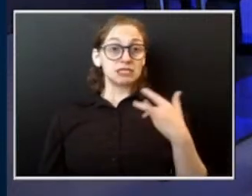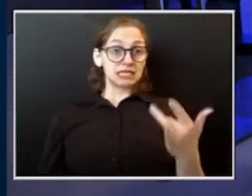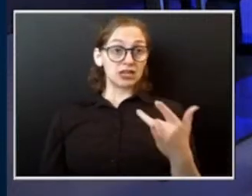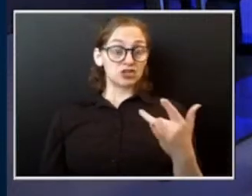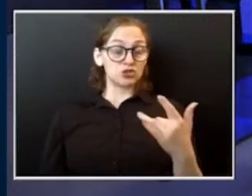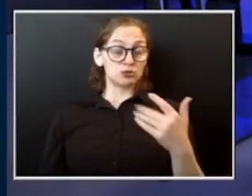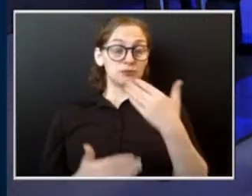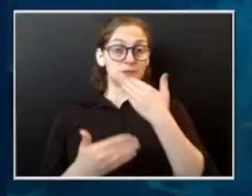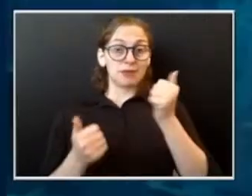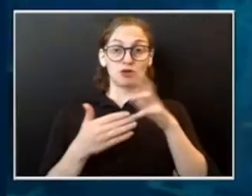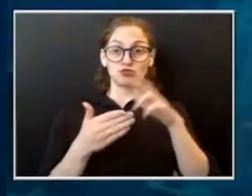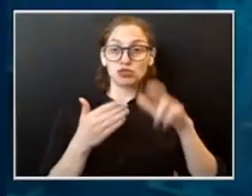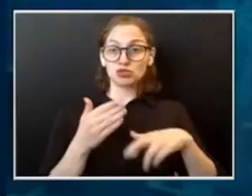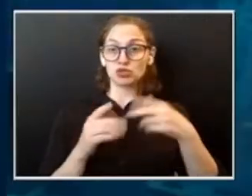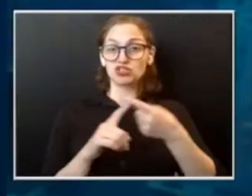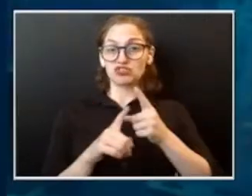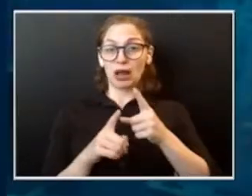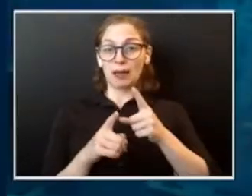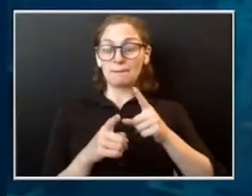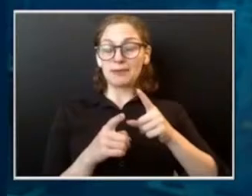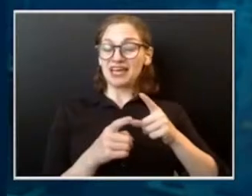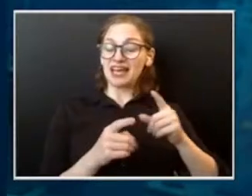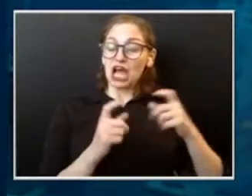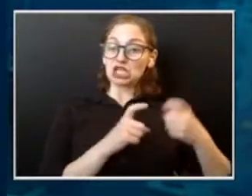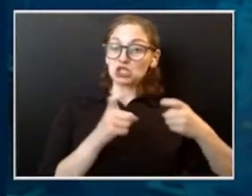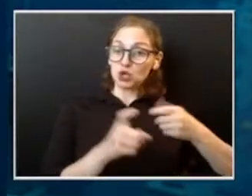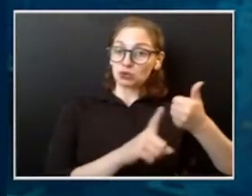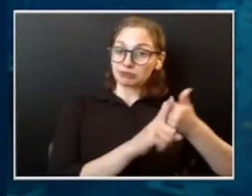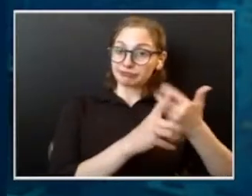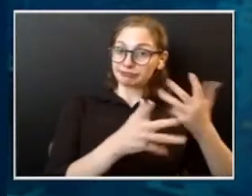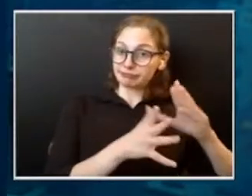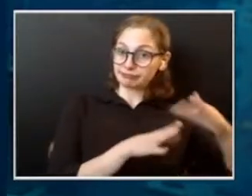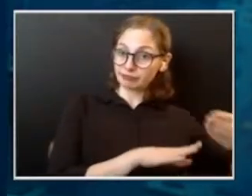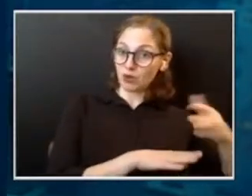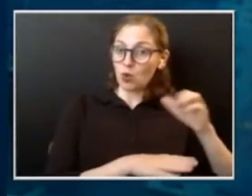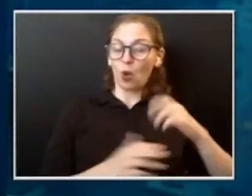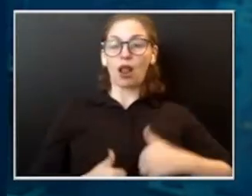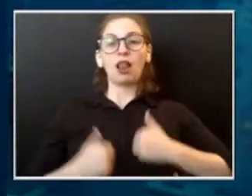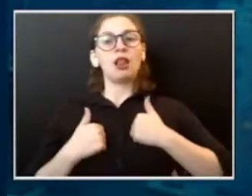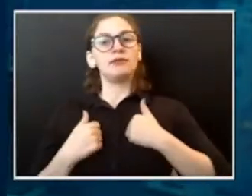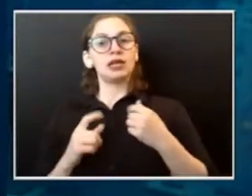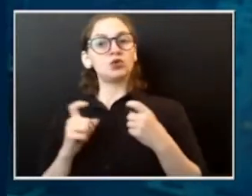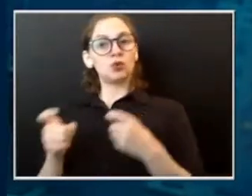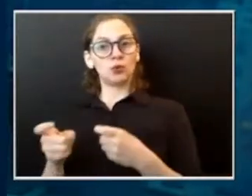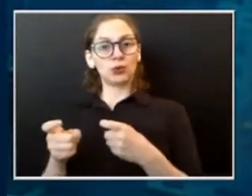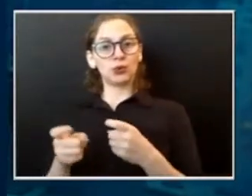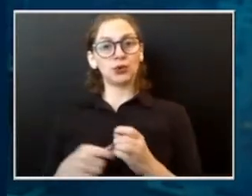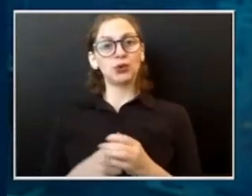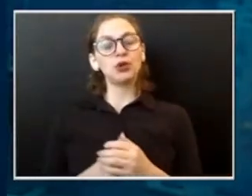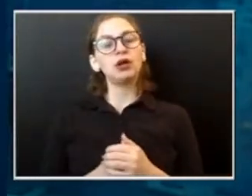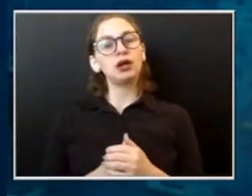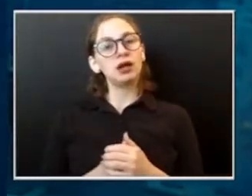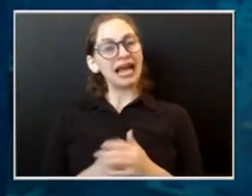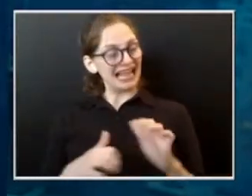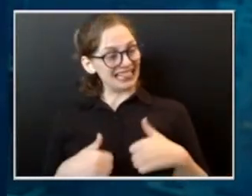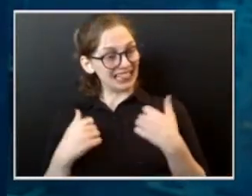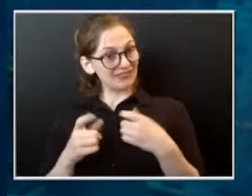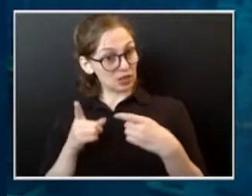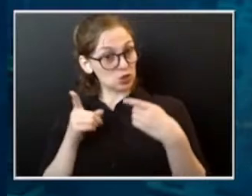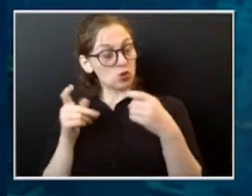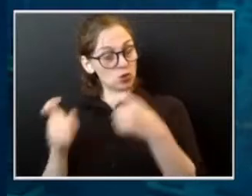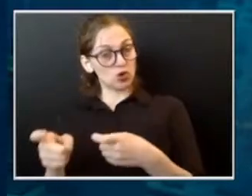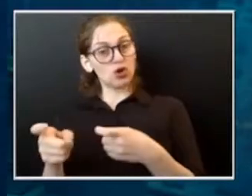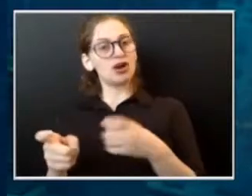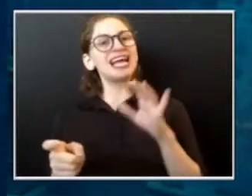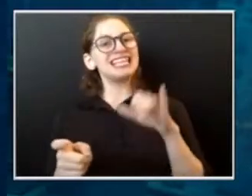donor? So by and large, a living donor, that kidney can last about 3 to 5 years longer than the average deceased